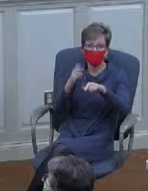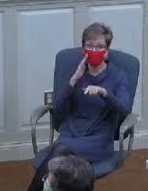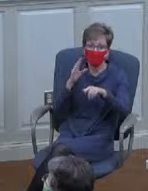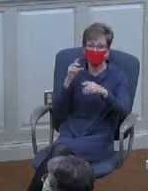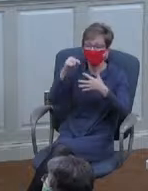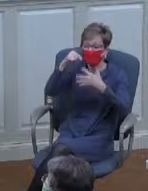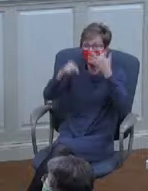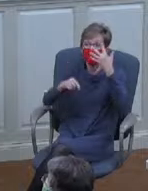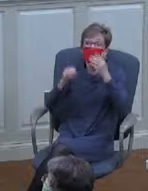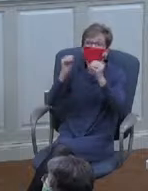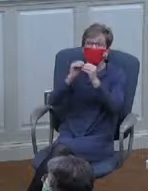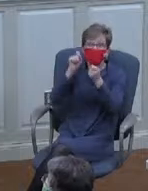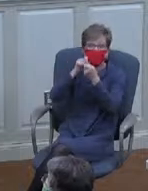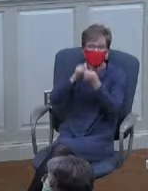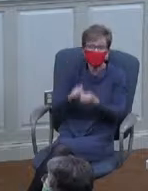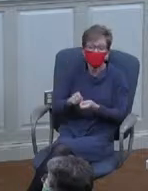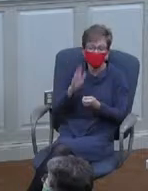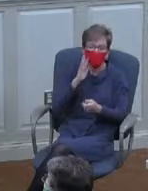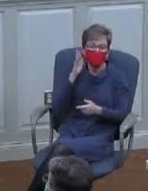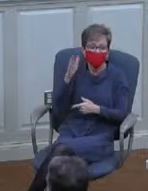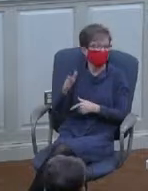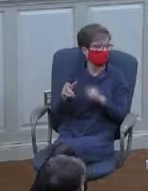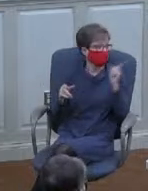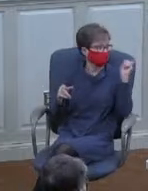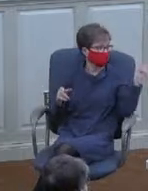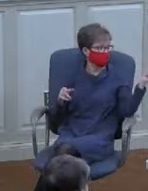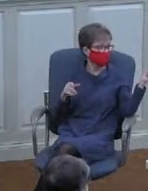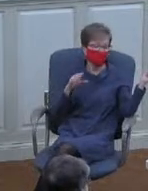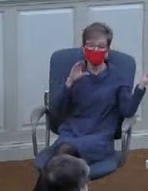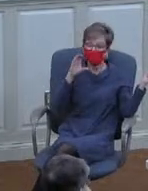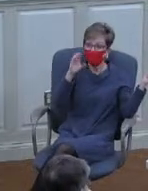are forthcoming. I don't want to speculate too Marshall, go much. back to that.